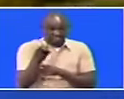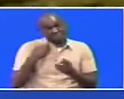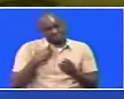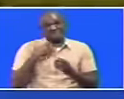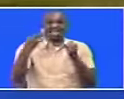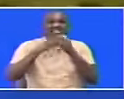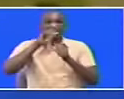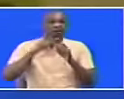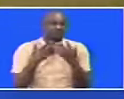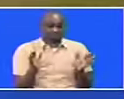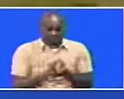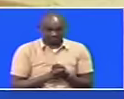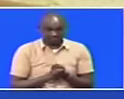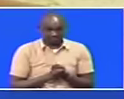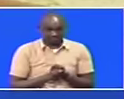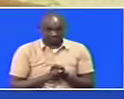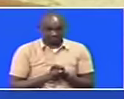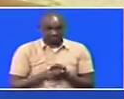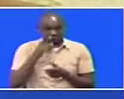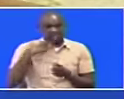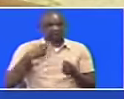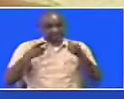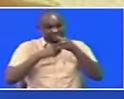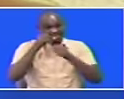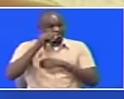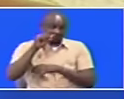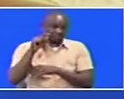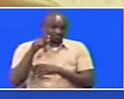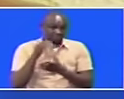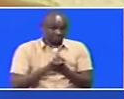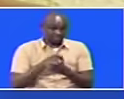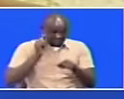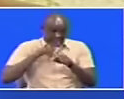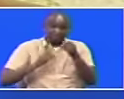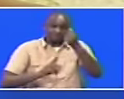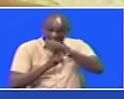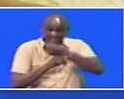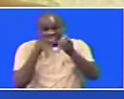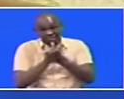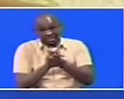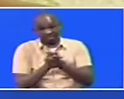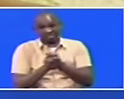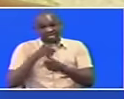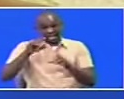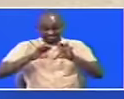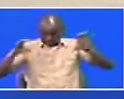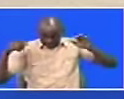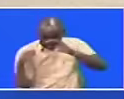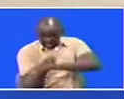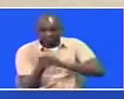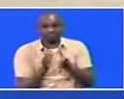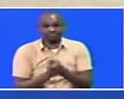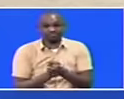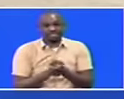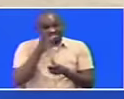than 8 hours. The entire project is about 100% for the tracks and the bridges and the culverts and the underpasses. And with